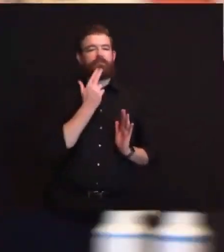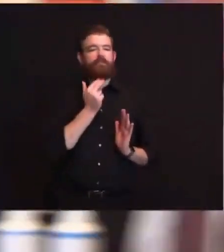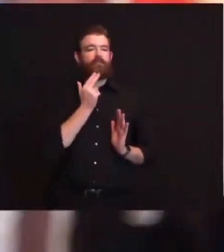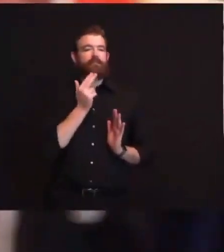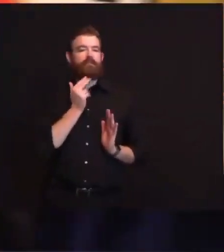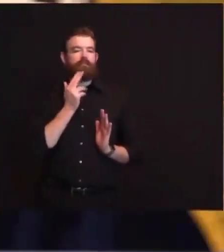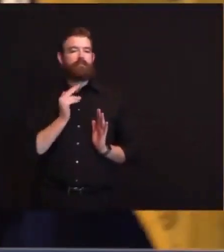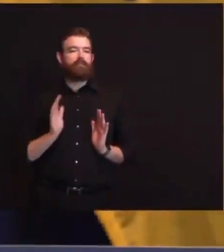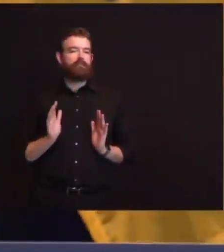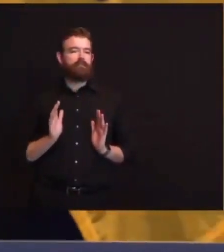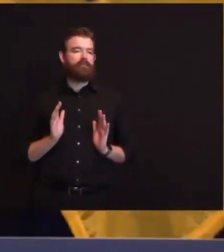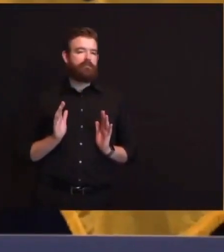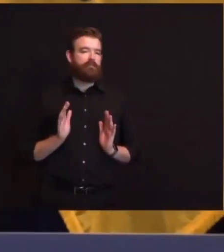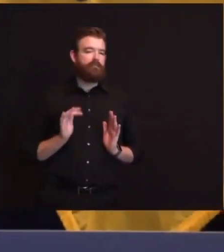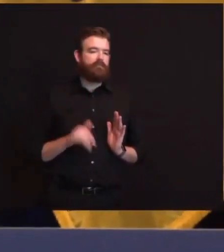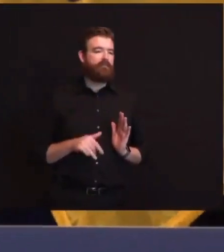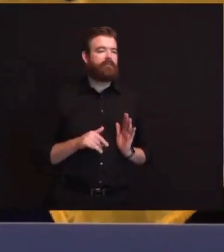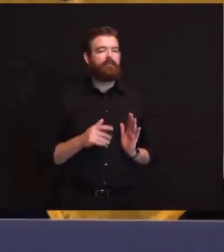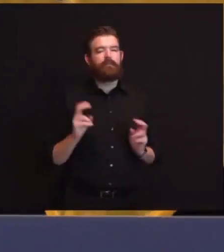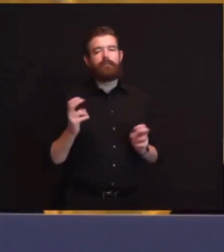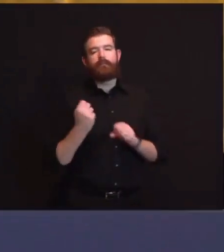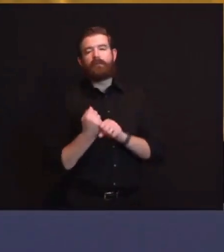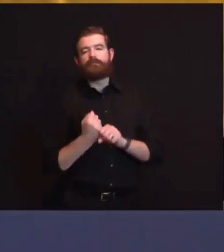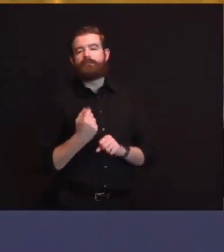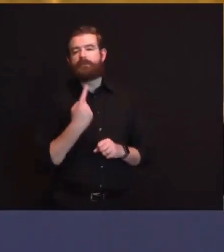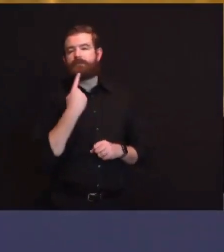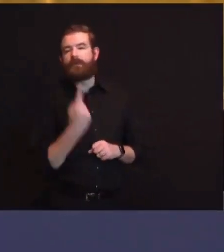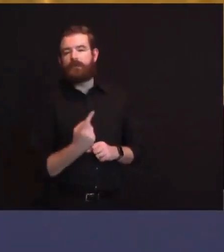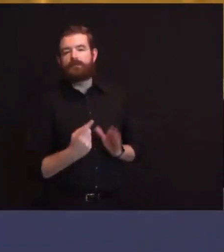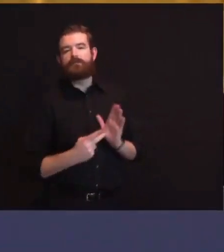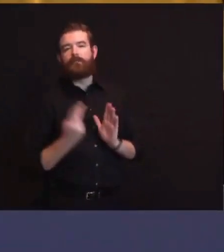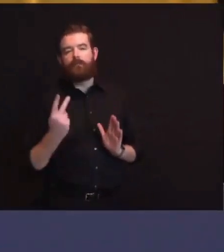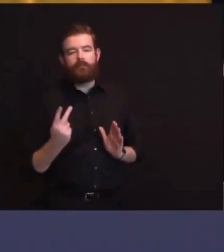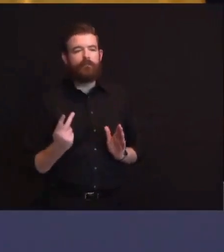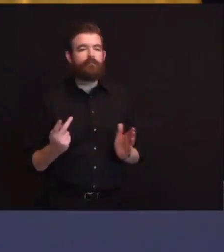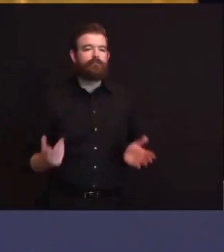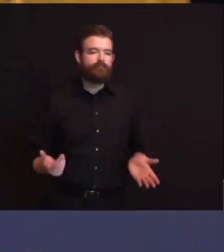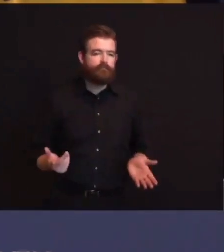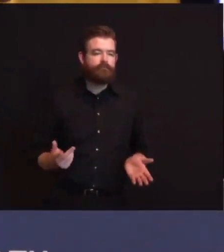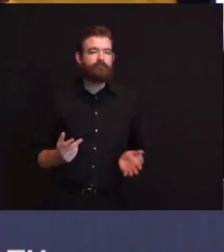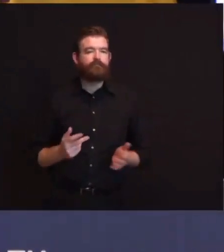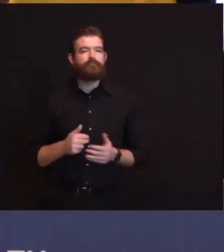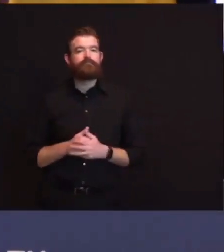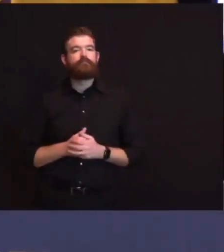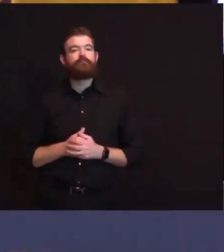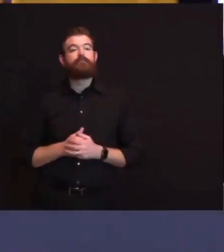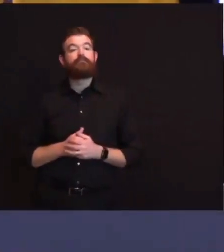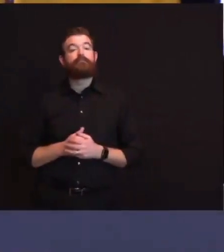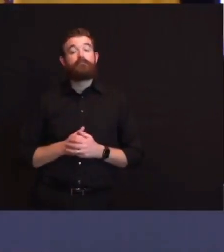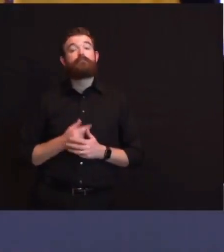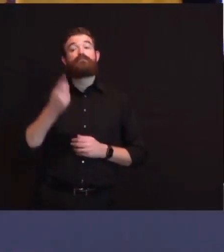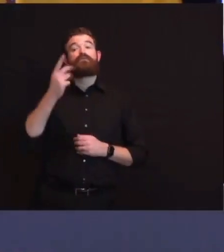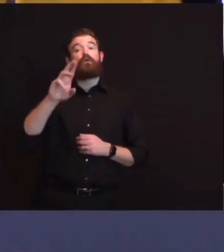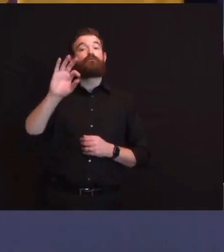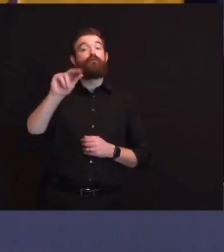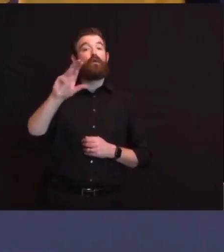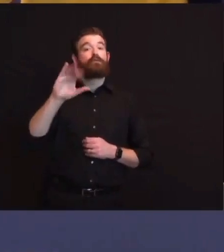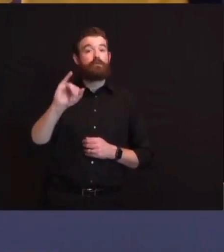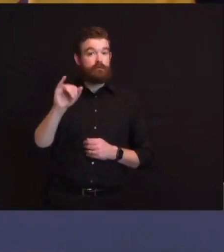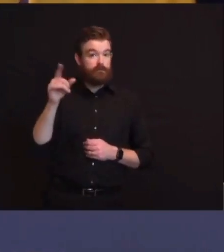other point is to remind, and this is, I guess, a blessing, Tony Fauci reminded us, Judy, a couple of weeks ago